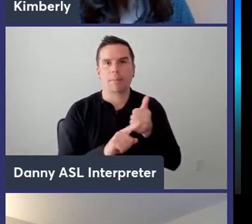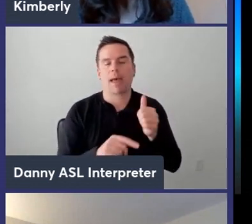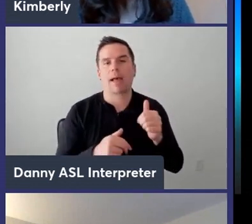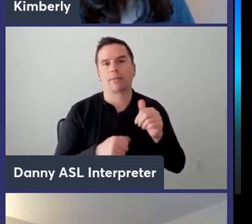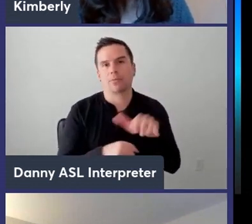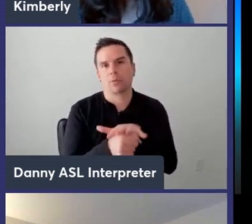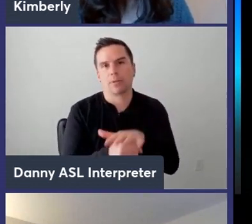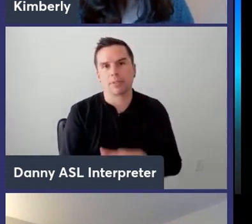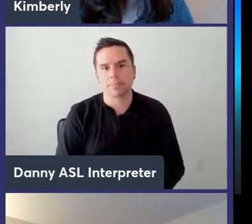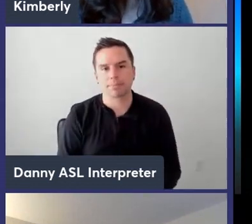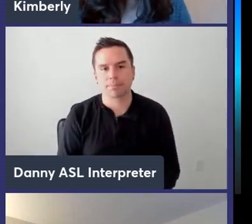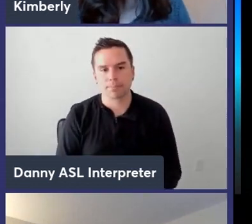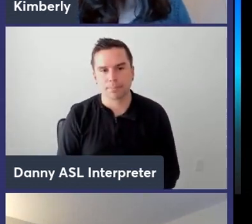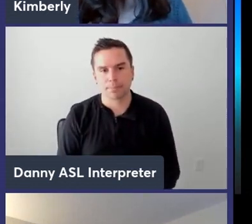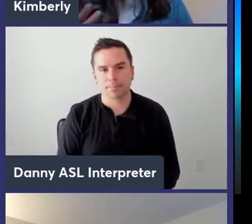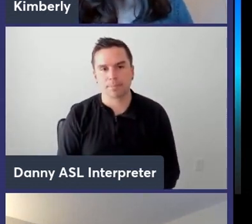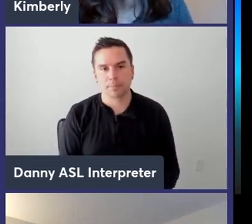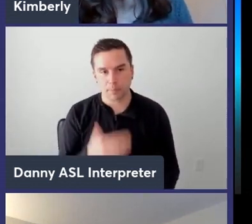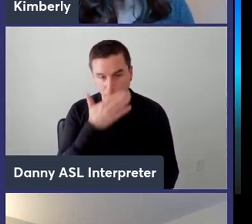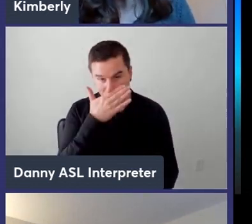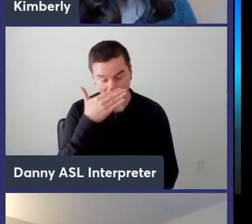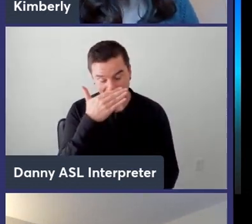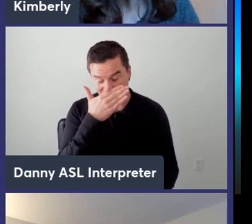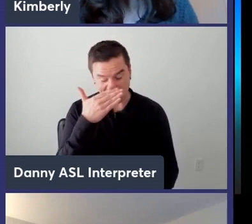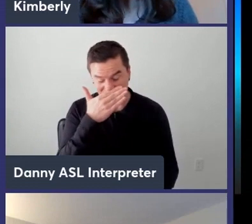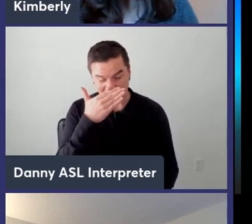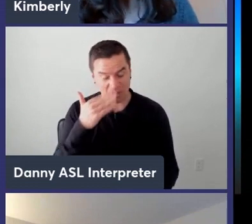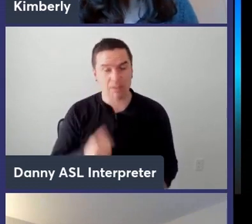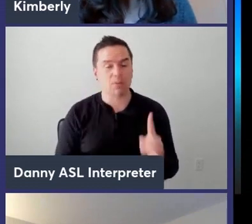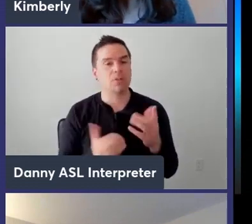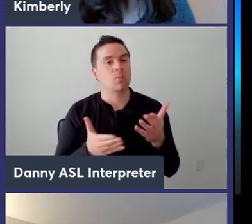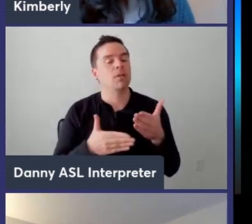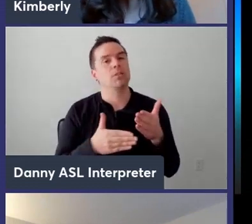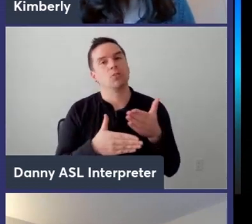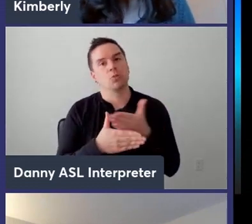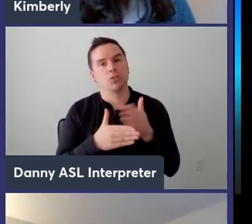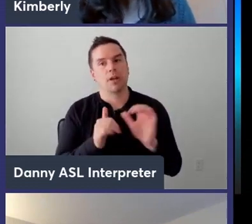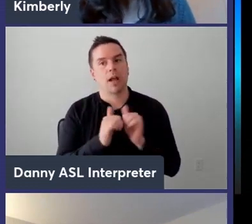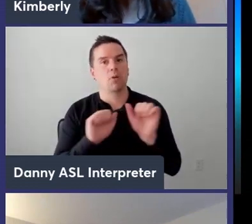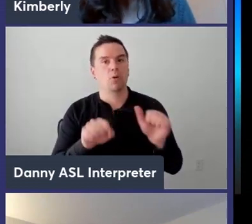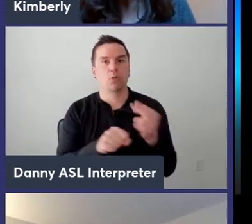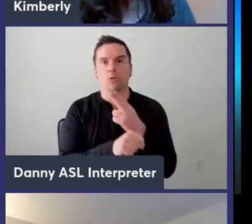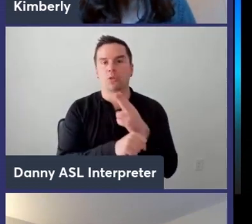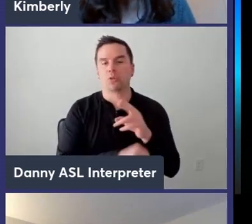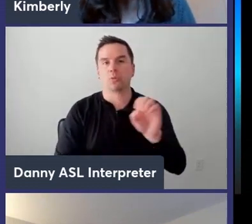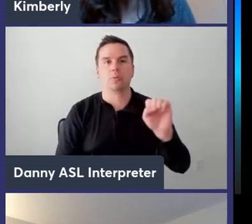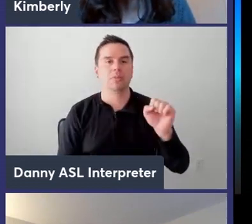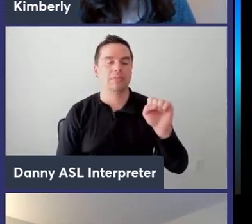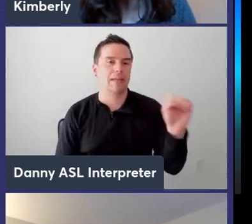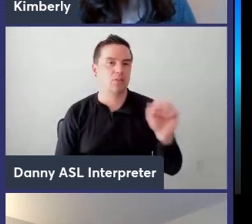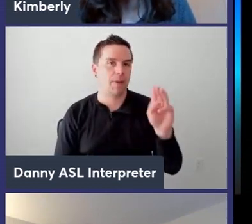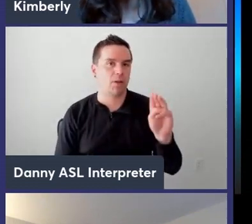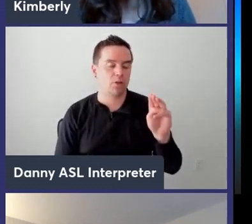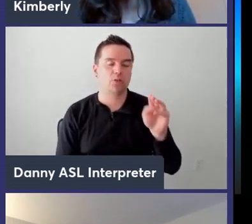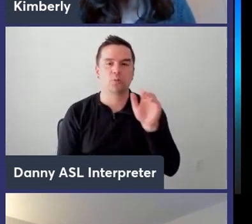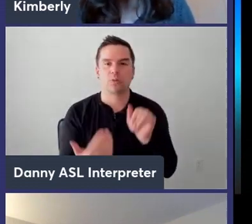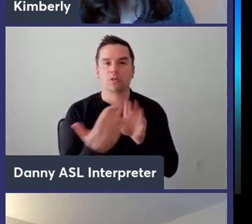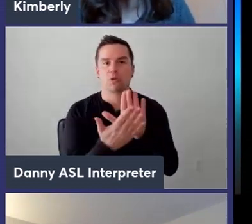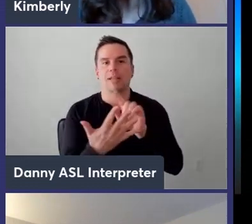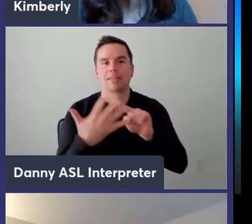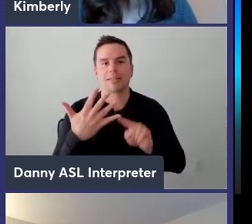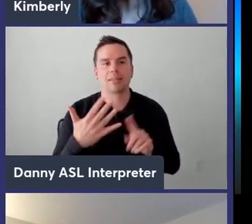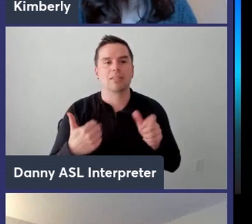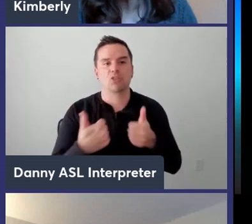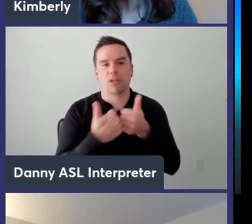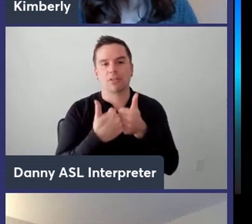share how you might go about using SageMaker to address some of these challenges. So just another